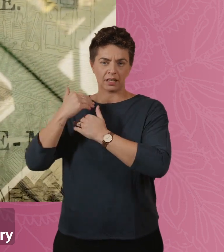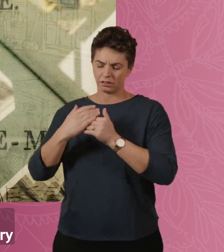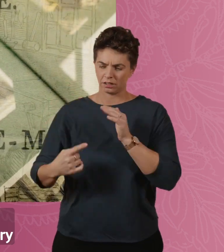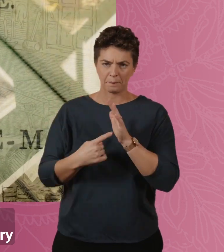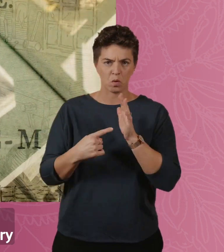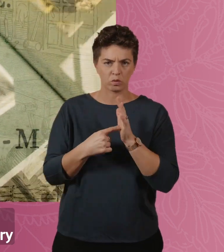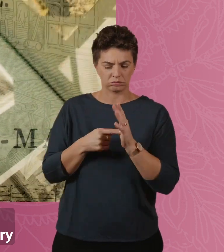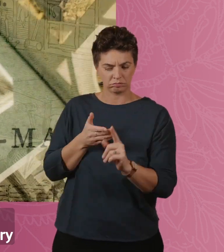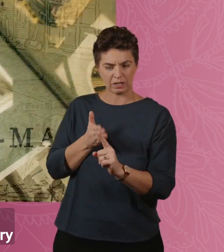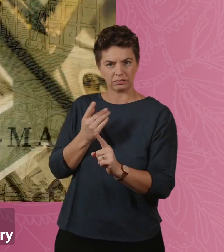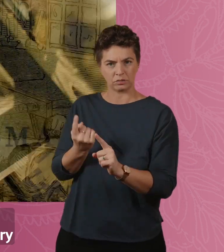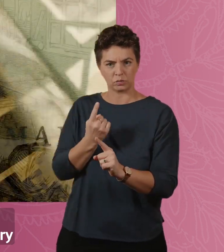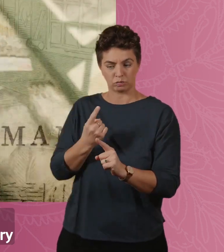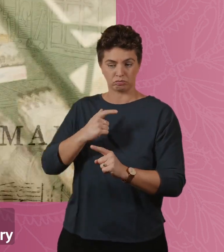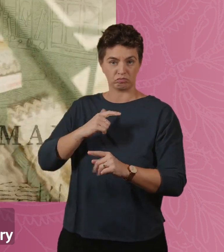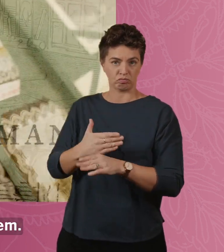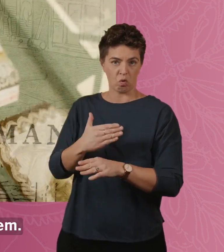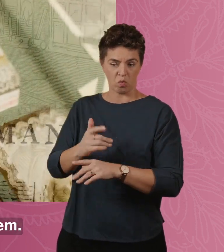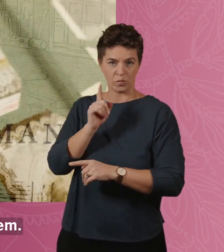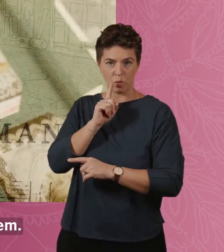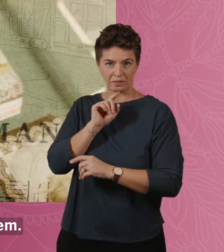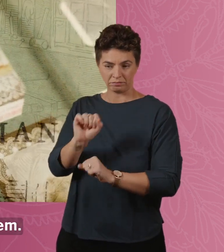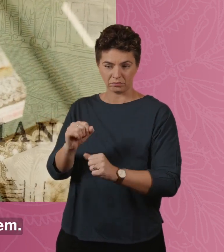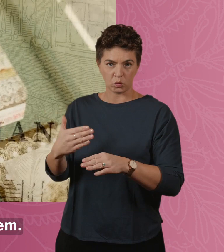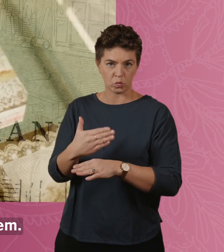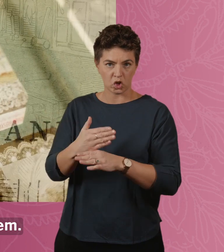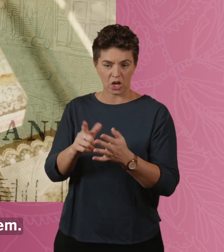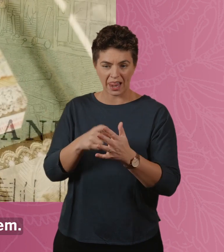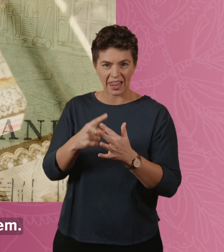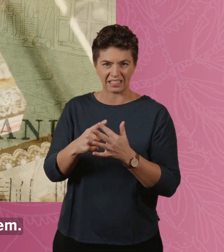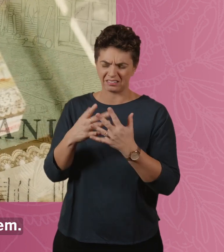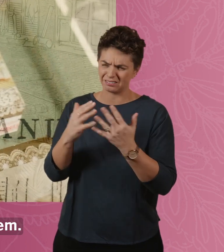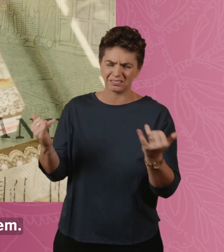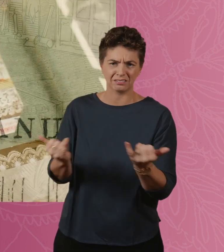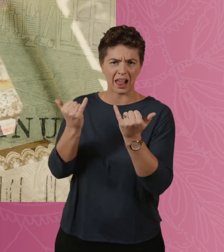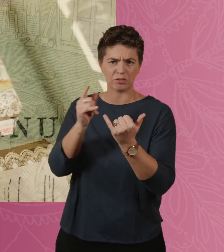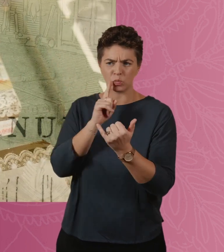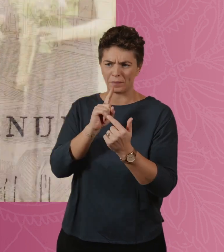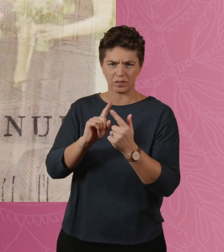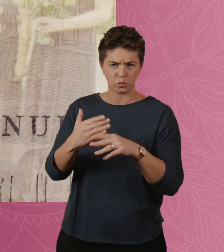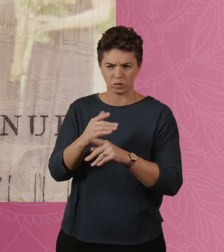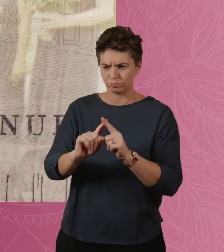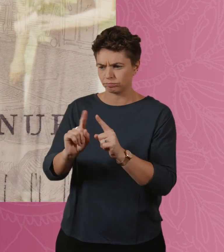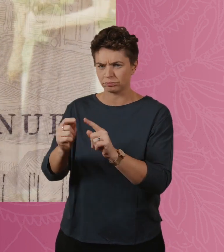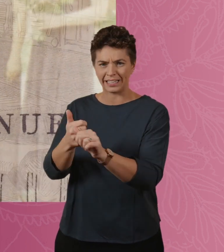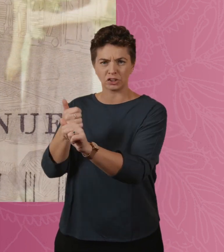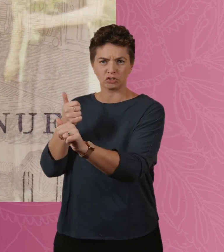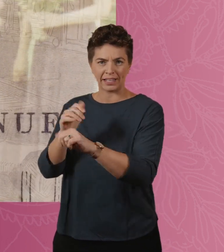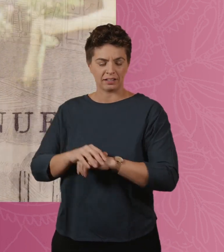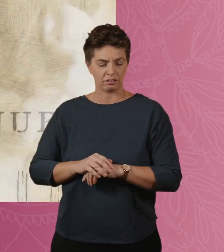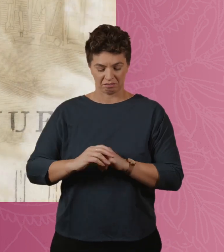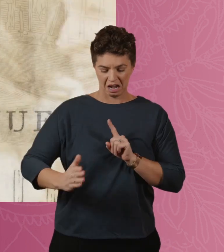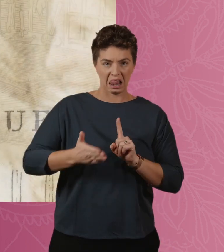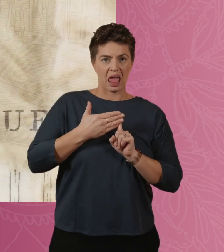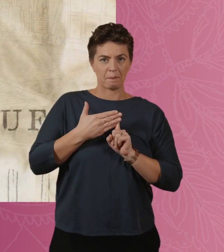to recognise the role of women in the lace industry and in all industries and celebrate them. You shouldn't be symbolised